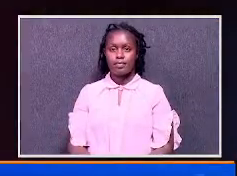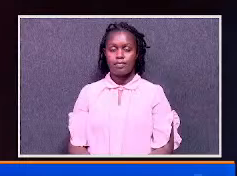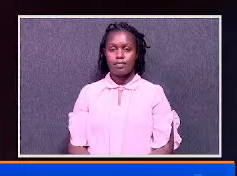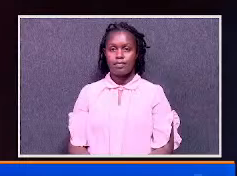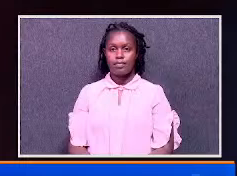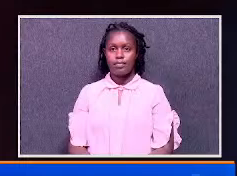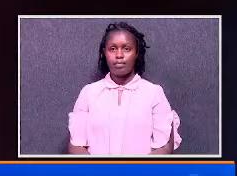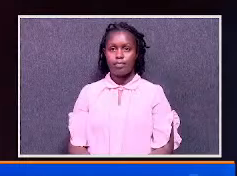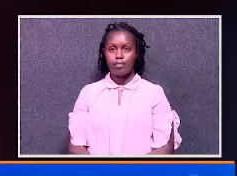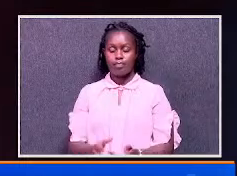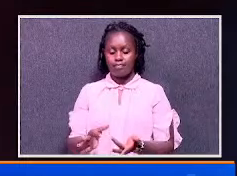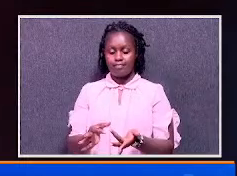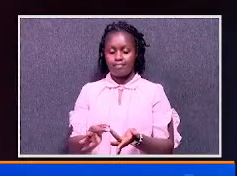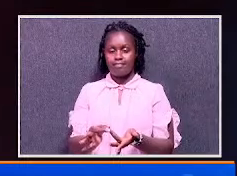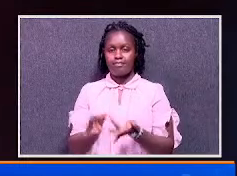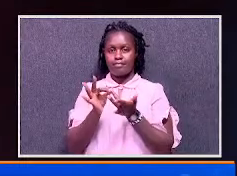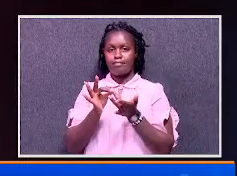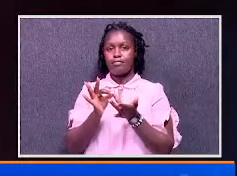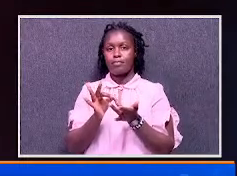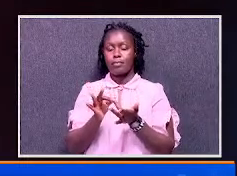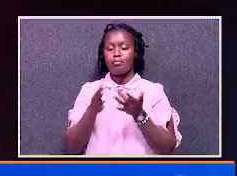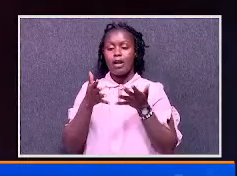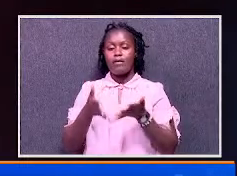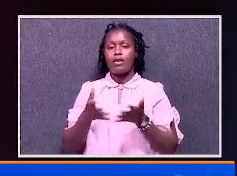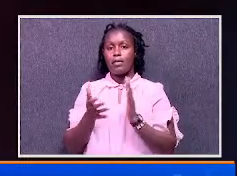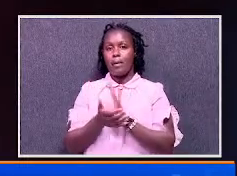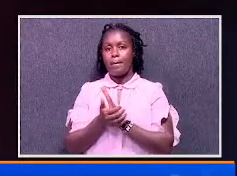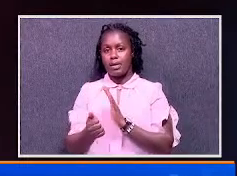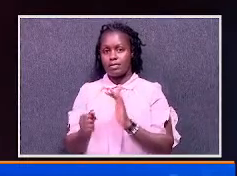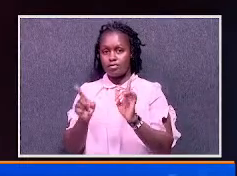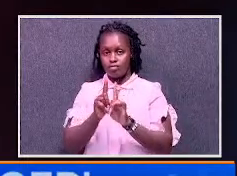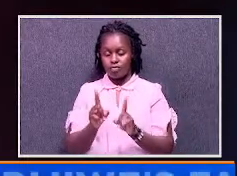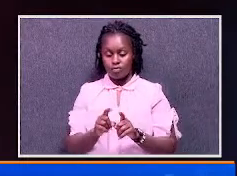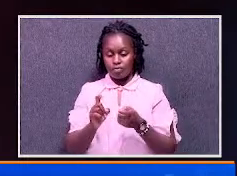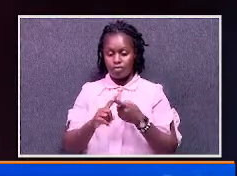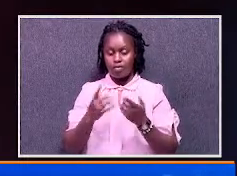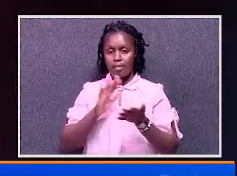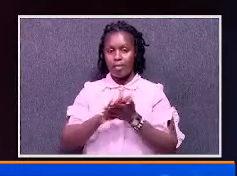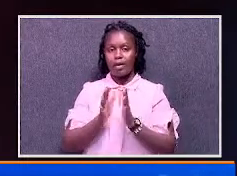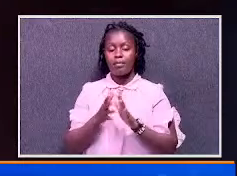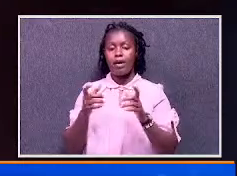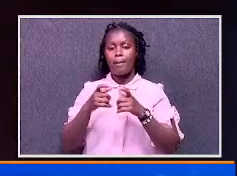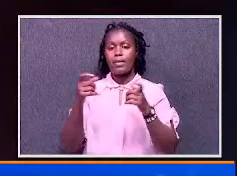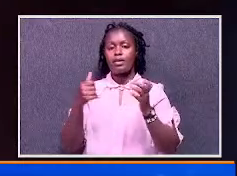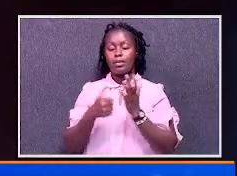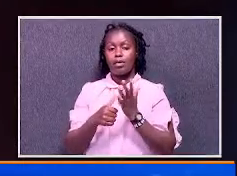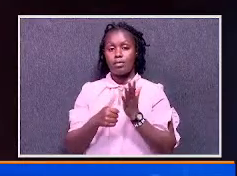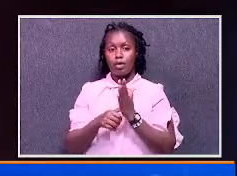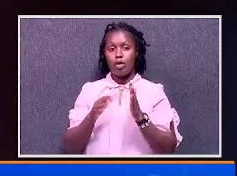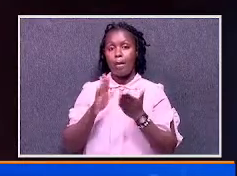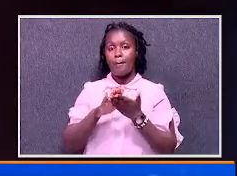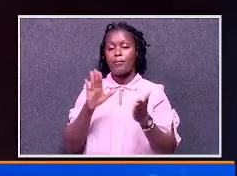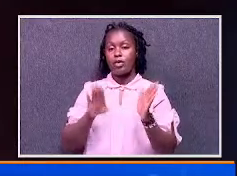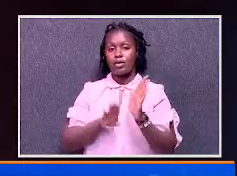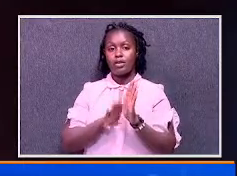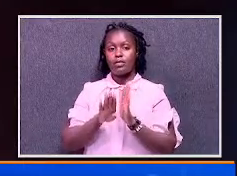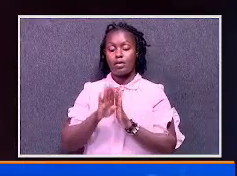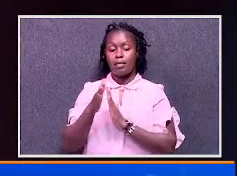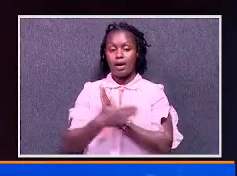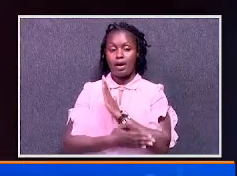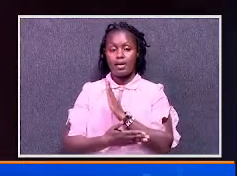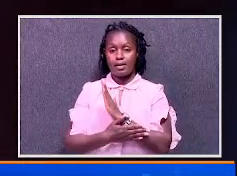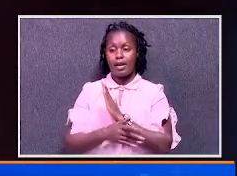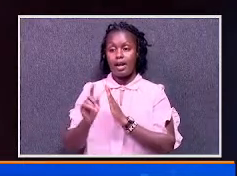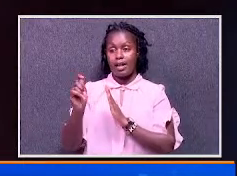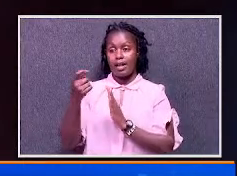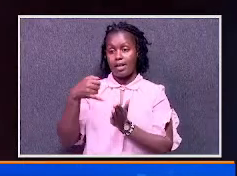And to a special piece tonight, the availability of skilled care at birth remains a major problem in most developing countries, with Kenya being